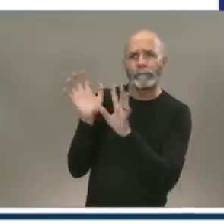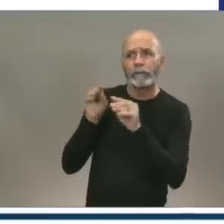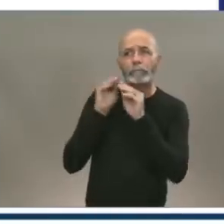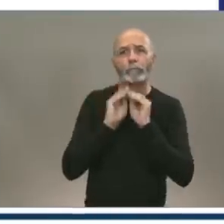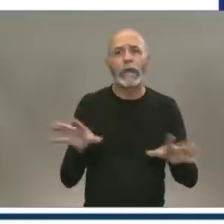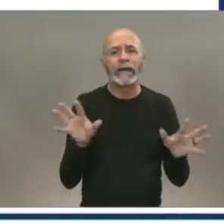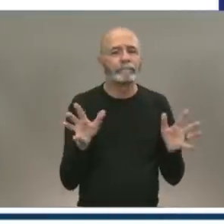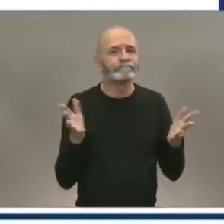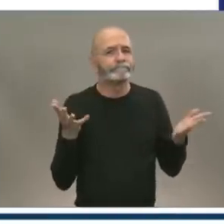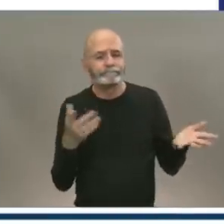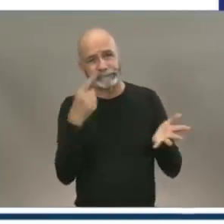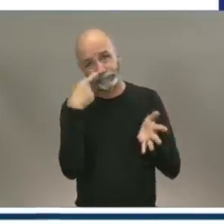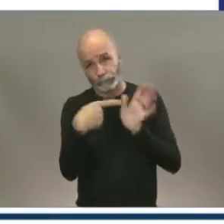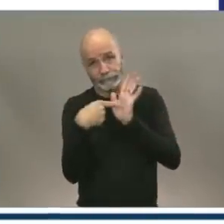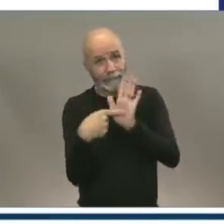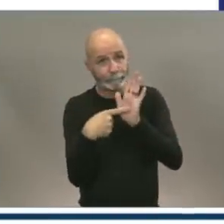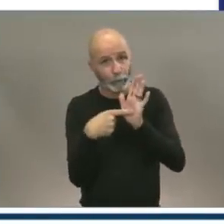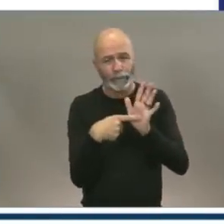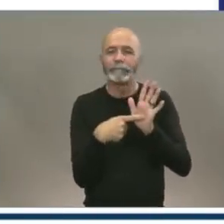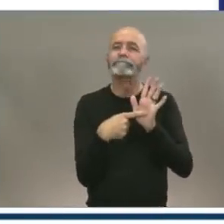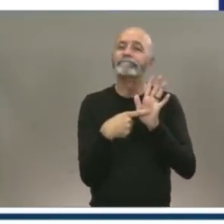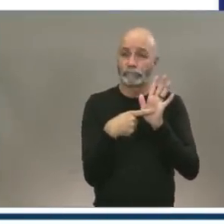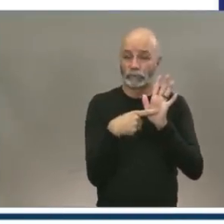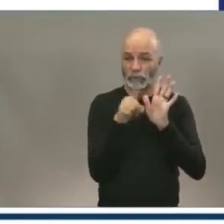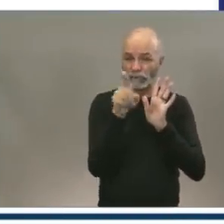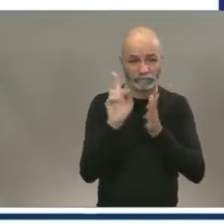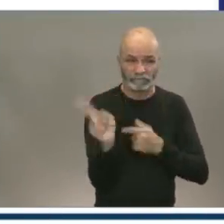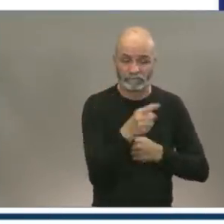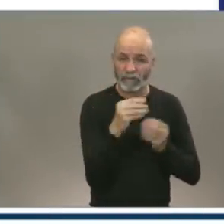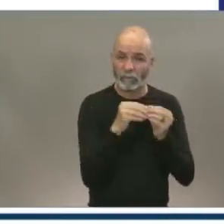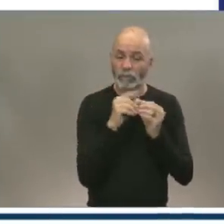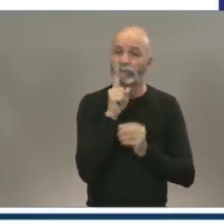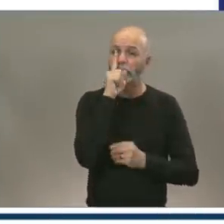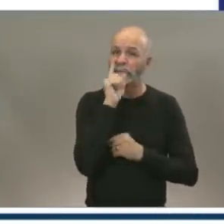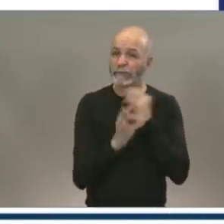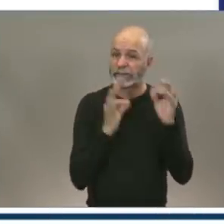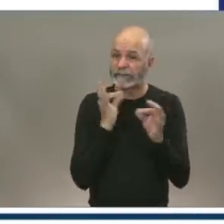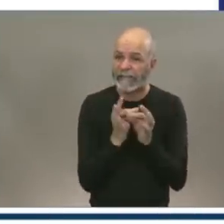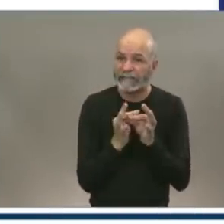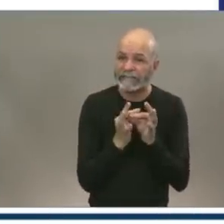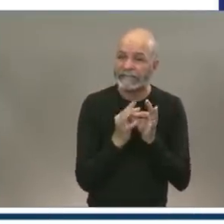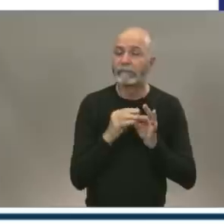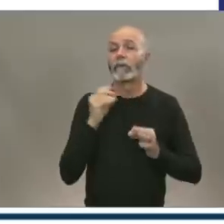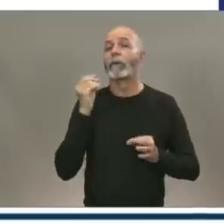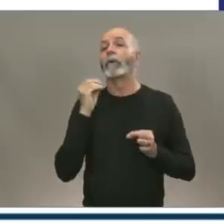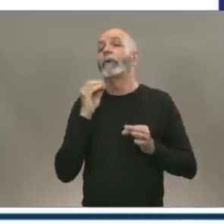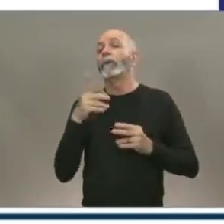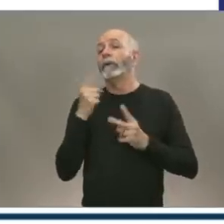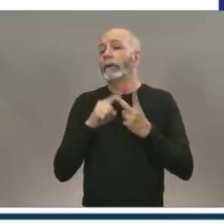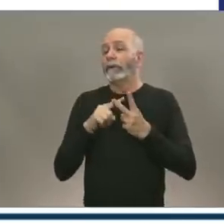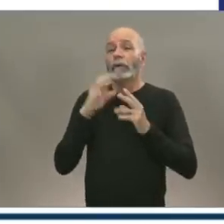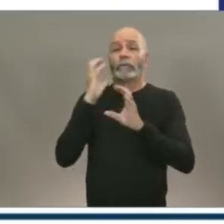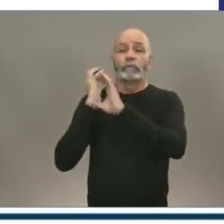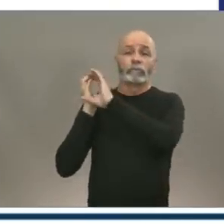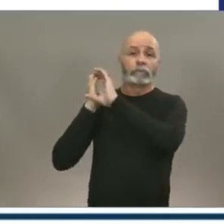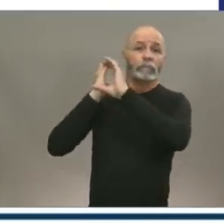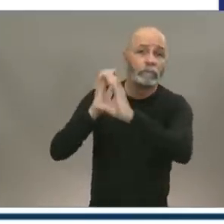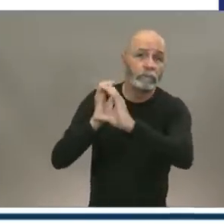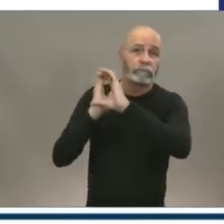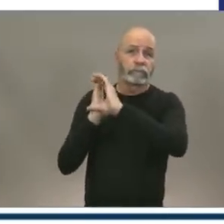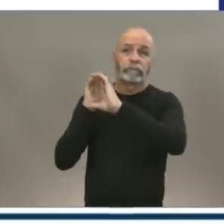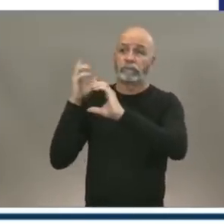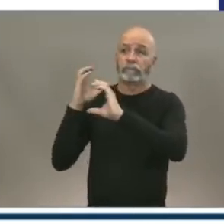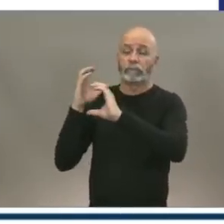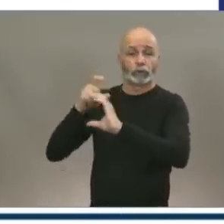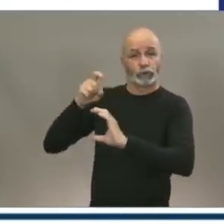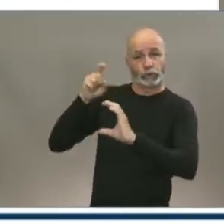like increased testing or rapid testing or asymptomatic testing or mobile testing. Thank you. So we've